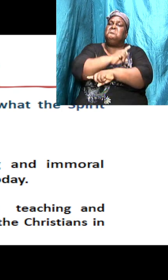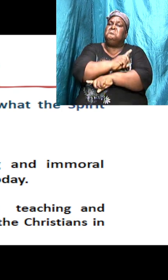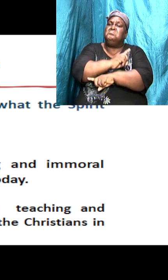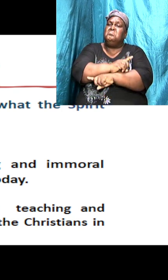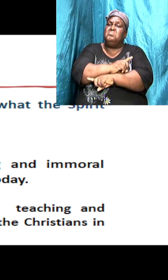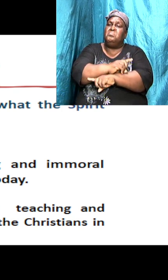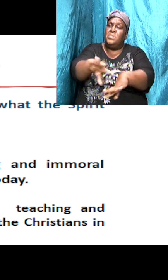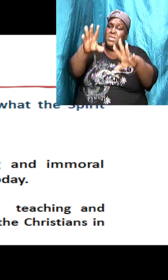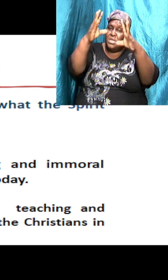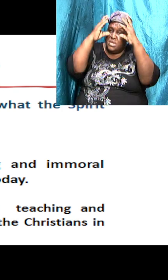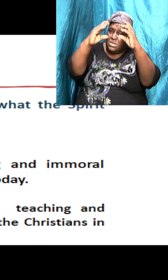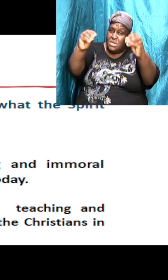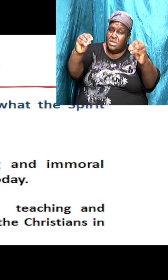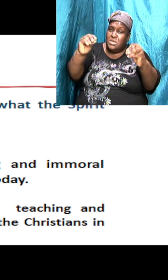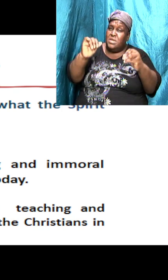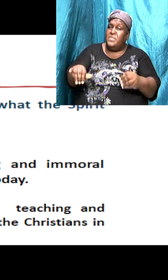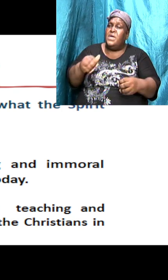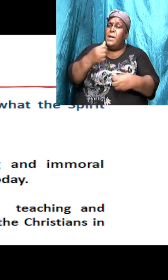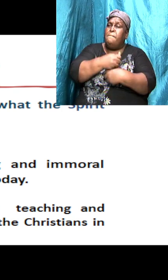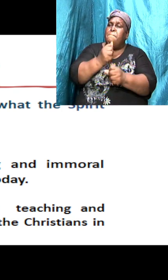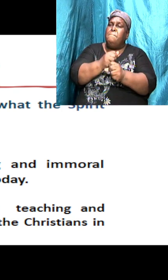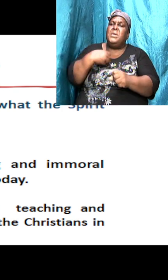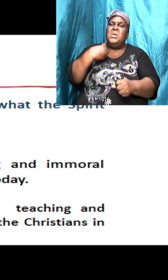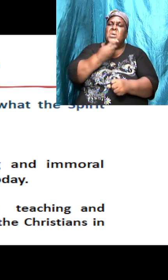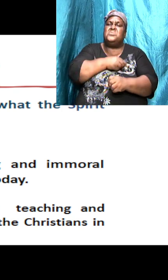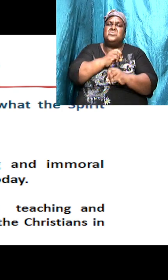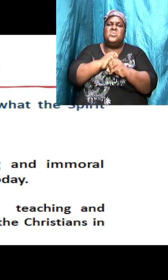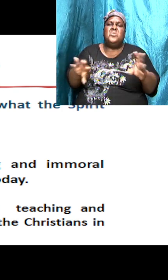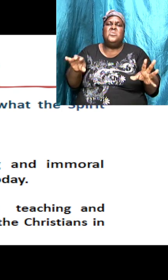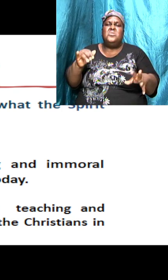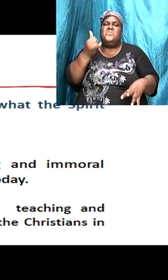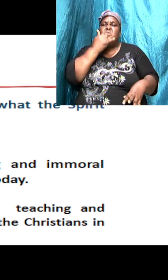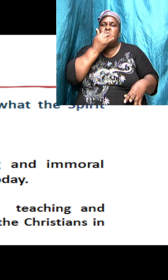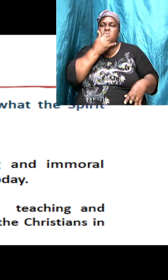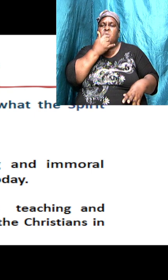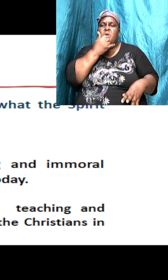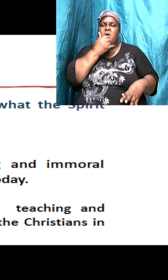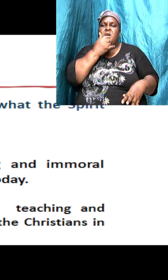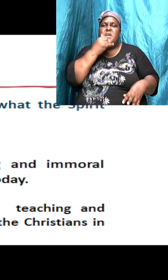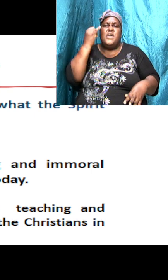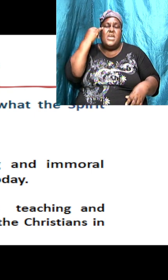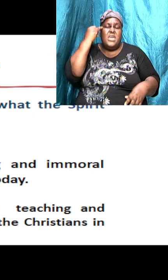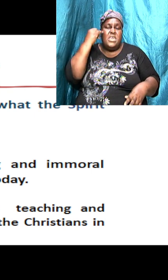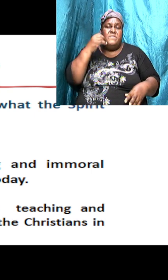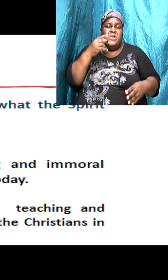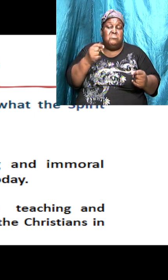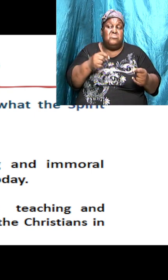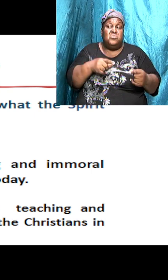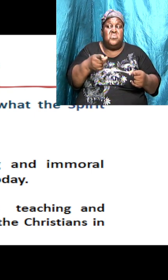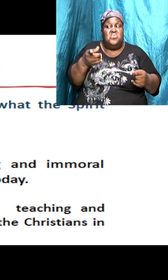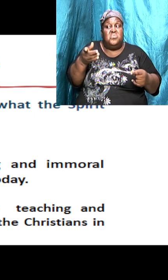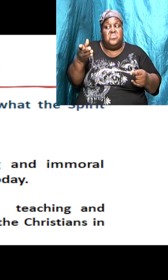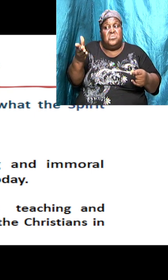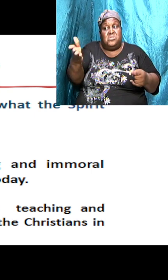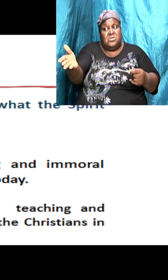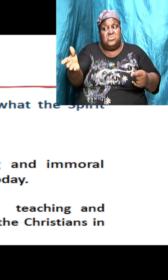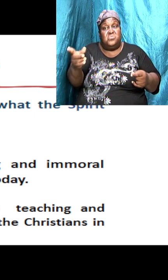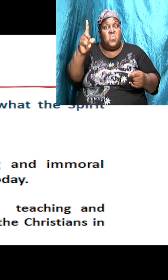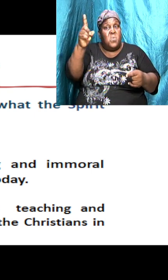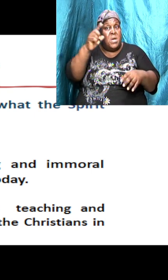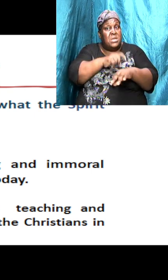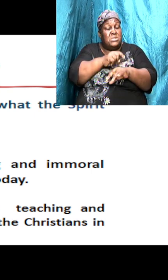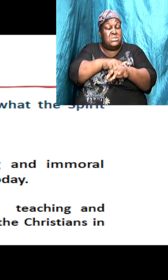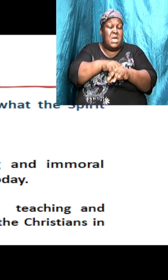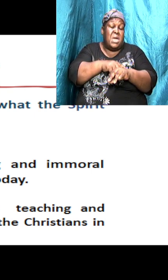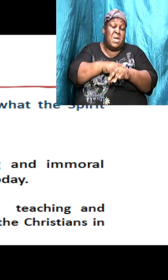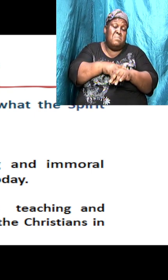Teaching that make us have the feeling that nothing is wrong if I do this one time, or if I do this just a few times, or if I